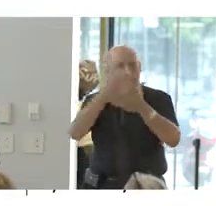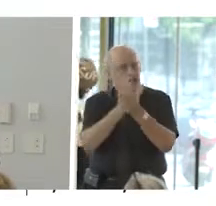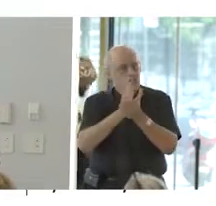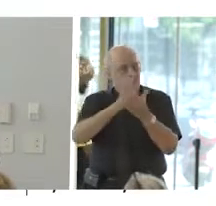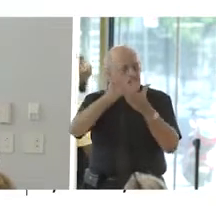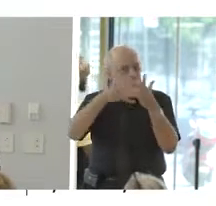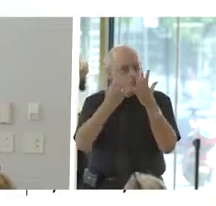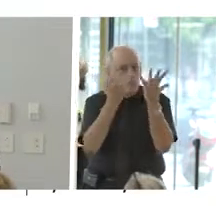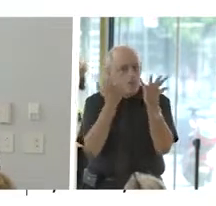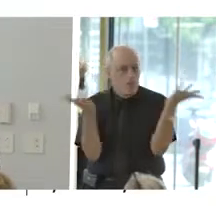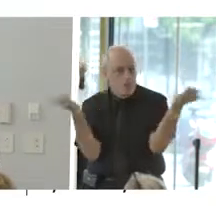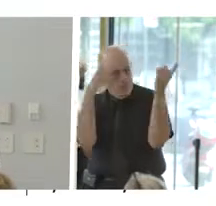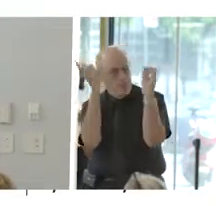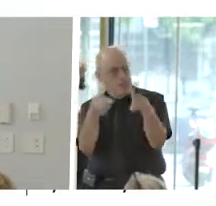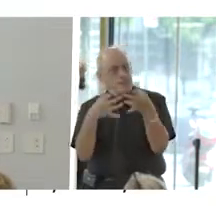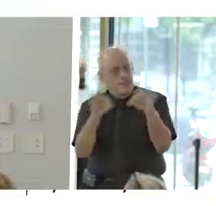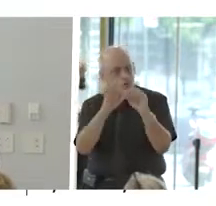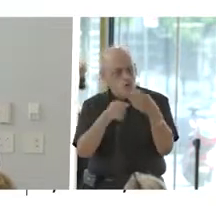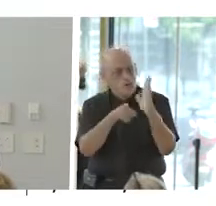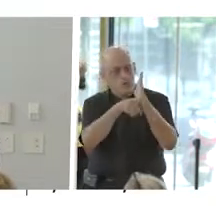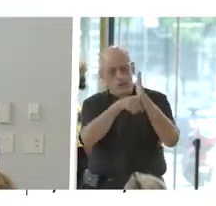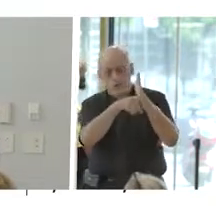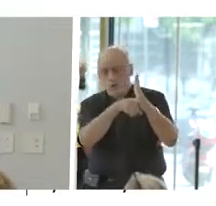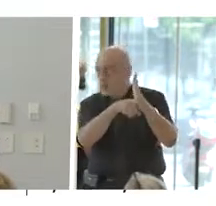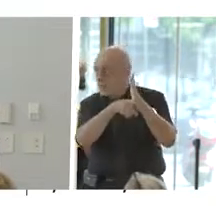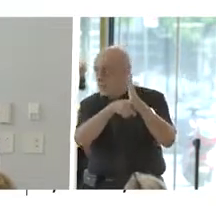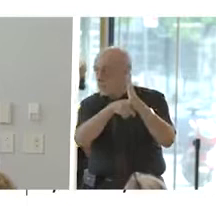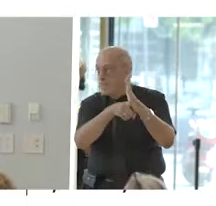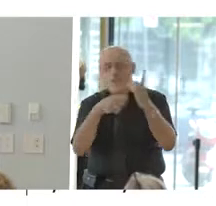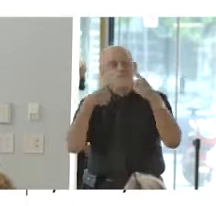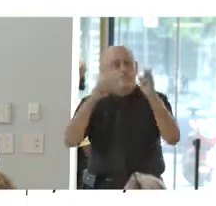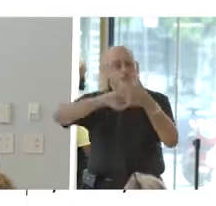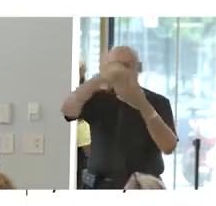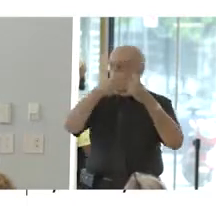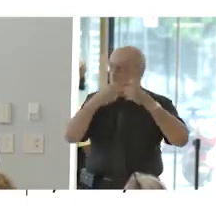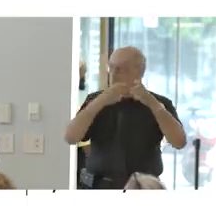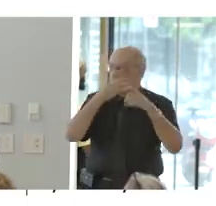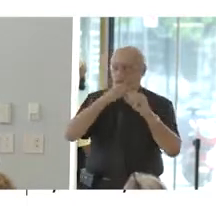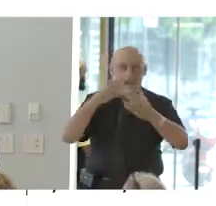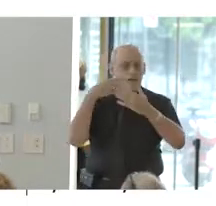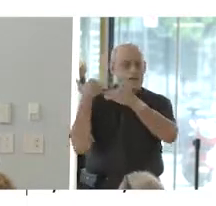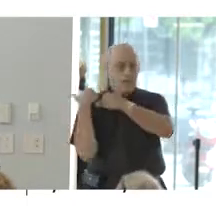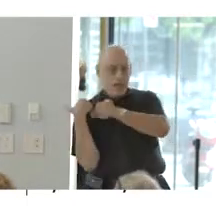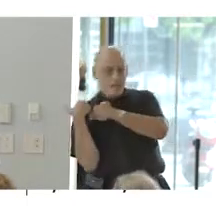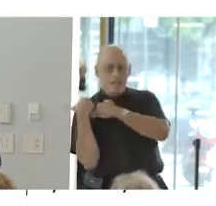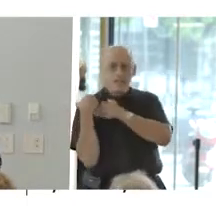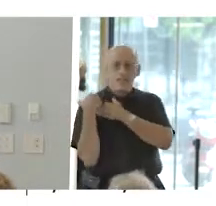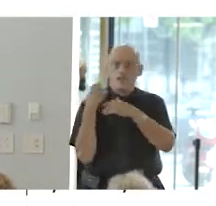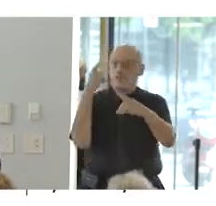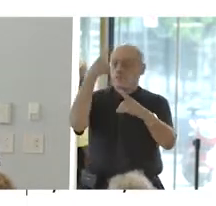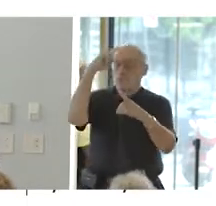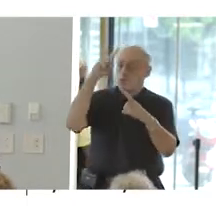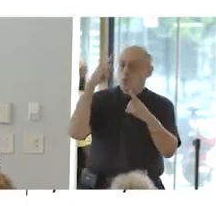schedule compliance is hugely important in any project. Effective project management and accountability so that